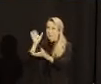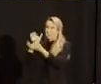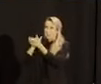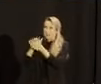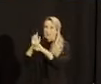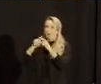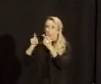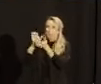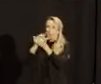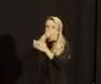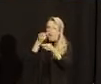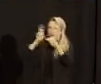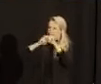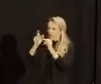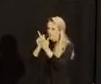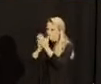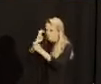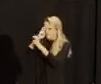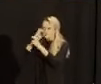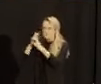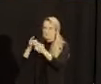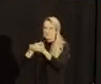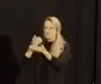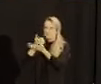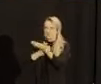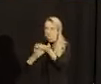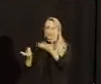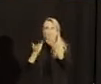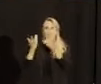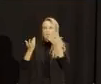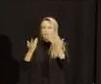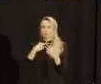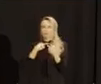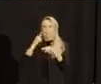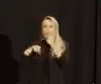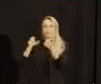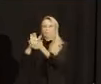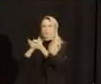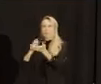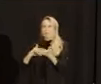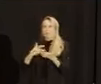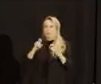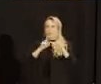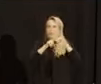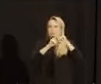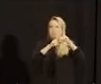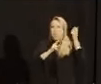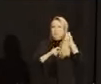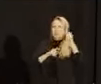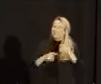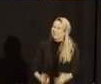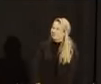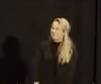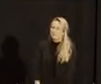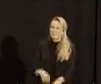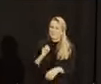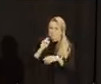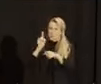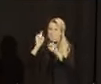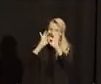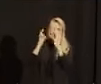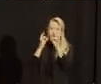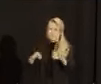Because we all know families who had to divorce in order to maintain health care. And I'm sorry, that's not family